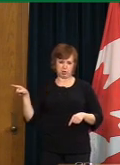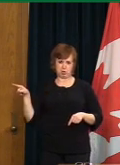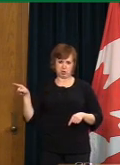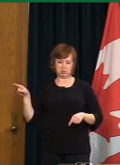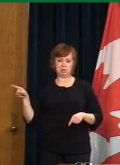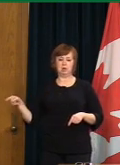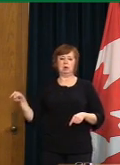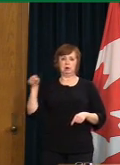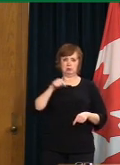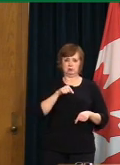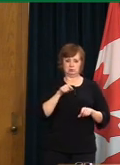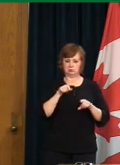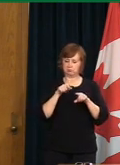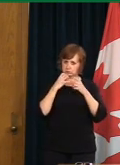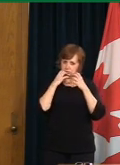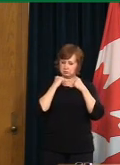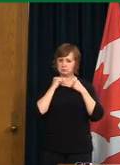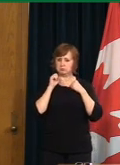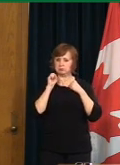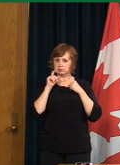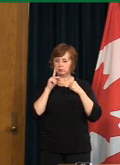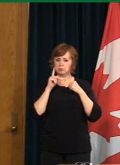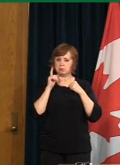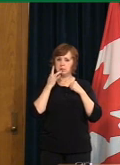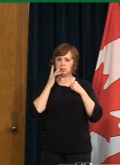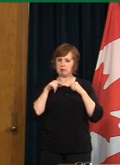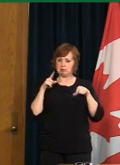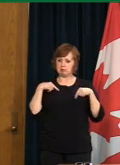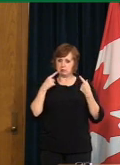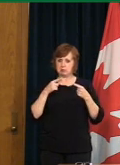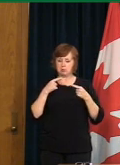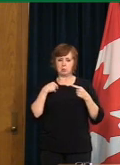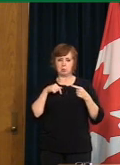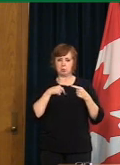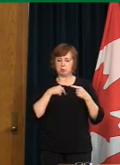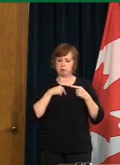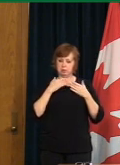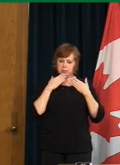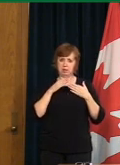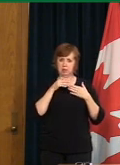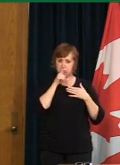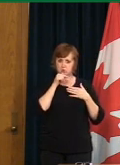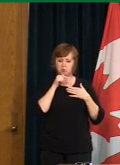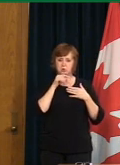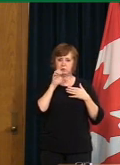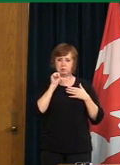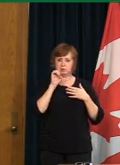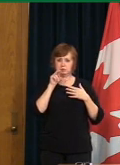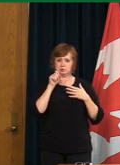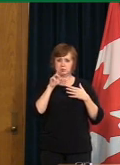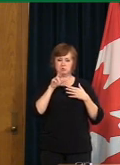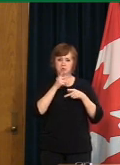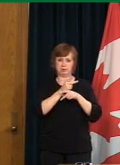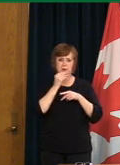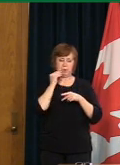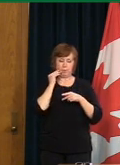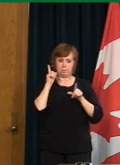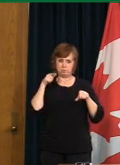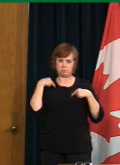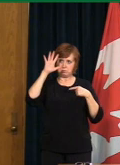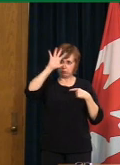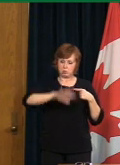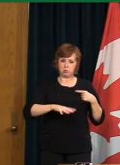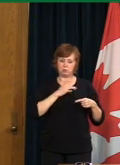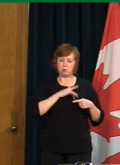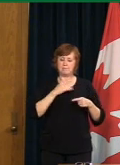in Saskatchewan, and a credit to many long-term care homes across the province, and we need to continue to be vigilant in what